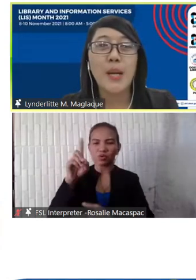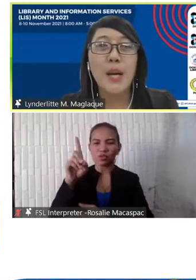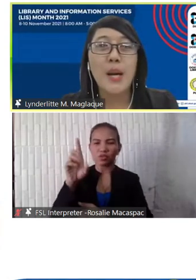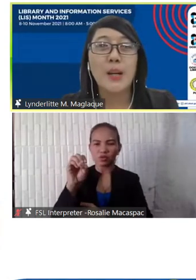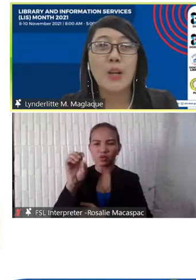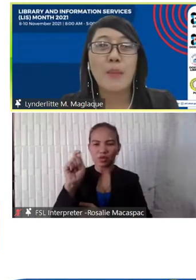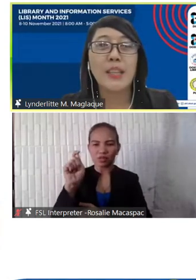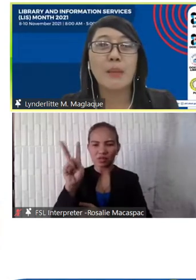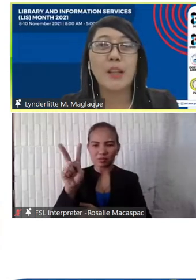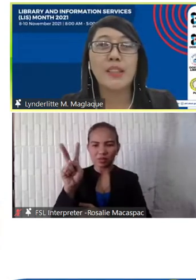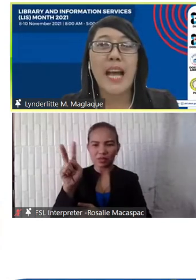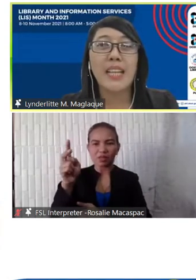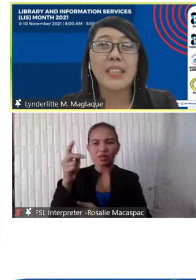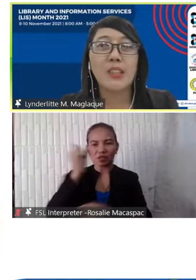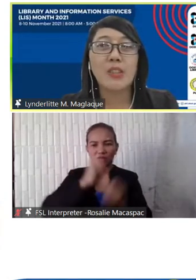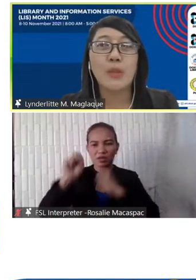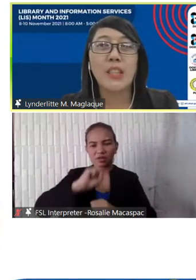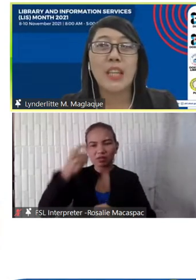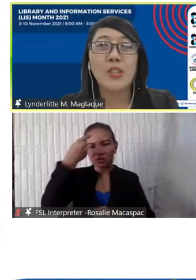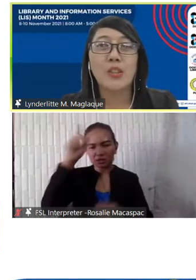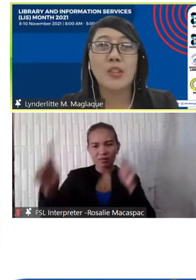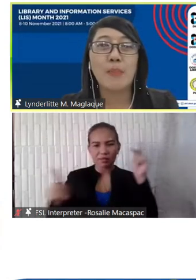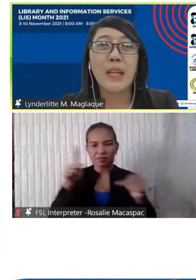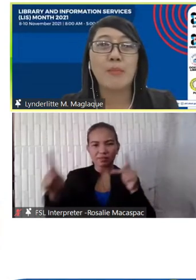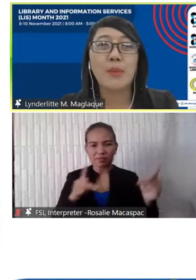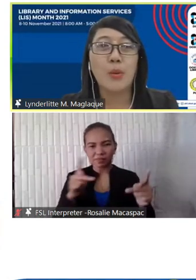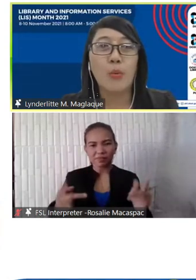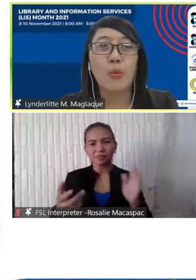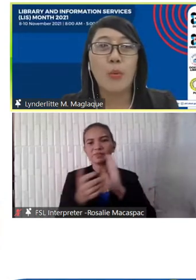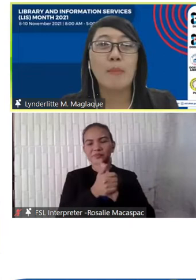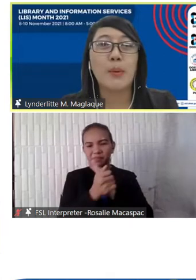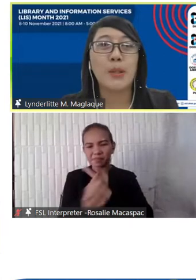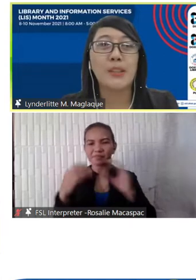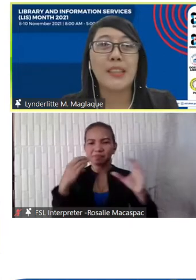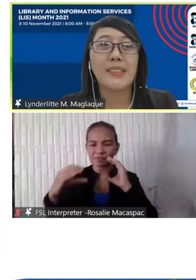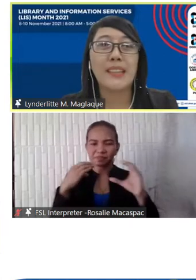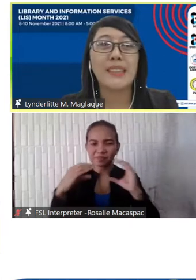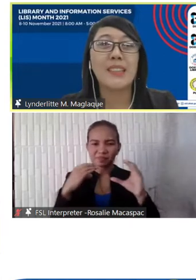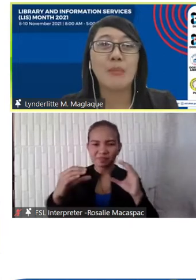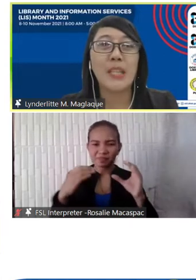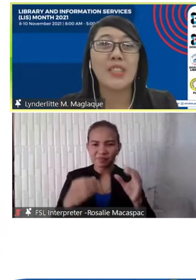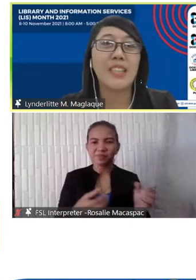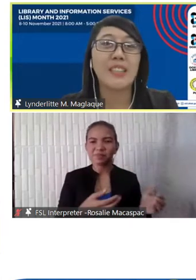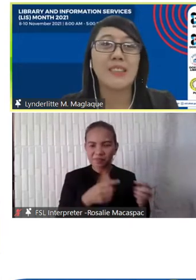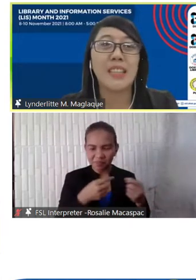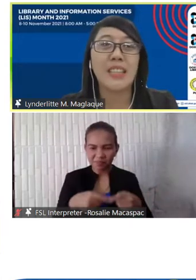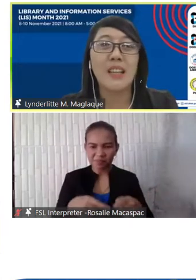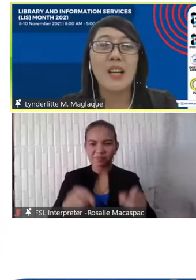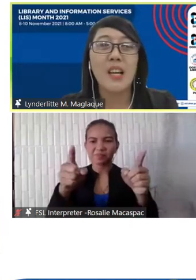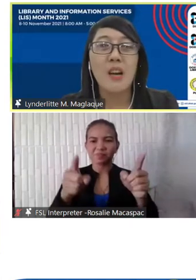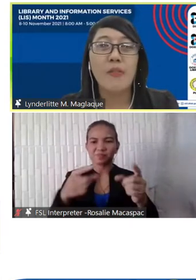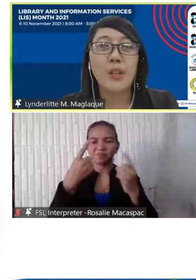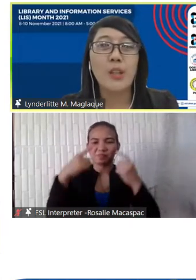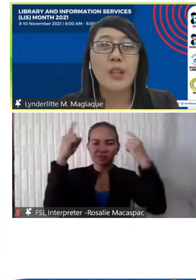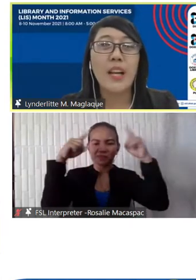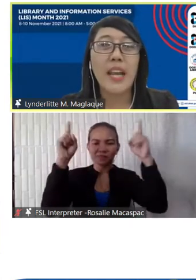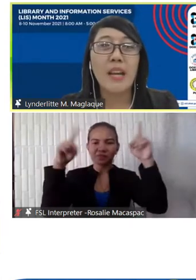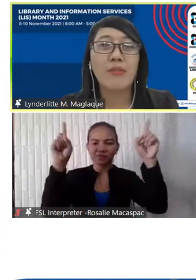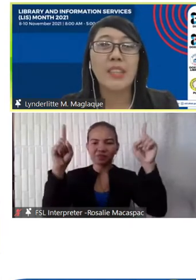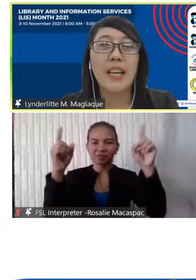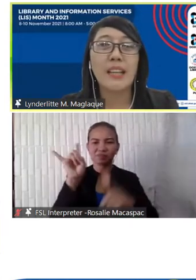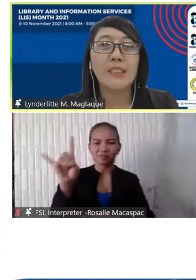People. Her commendable talent and communications paved way for her success in the media industry. For